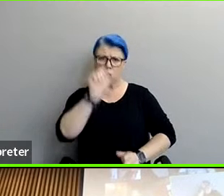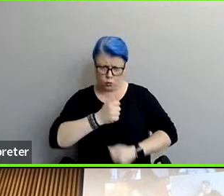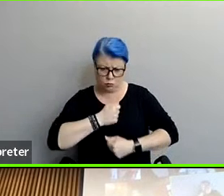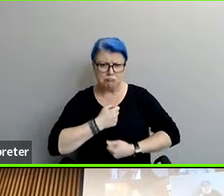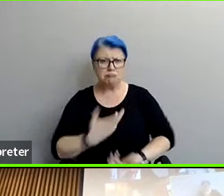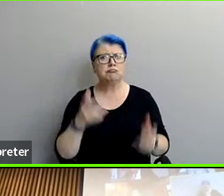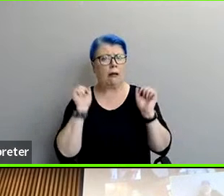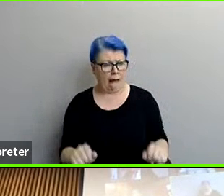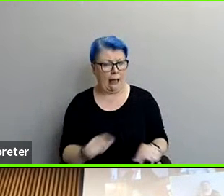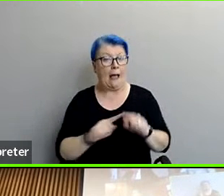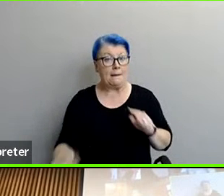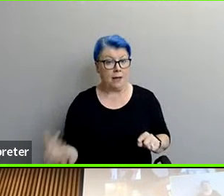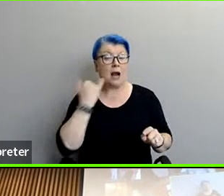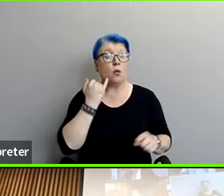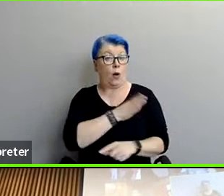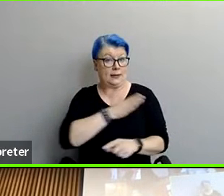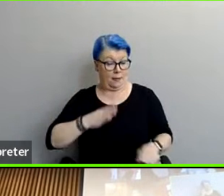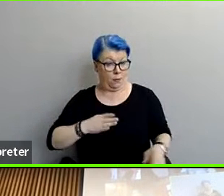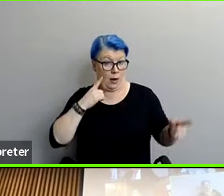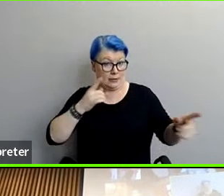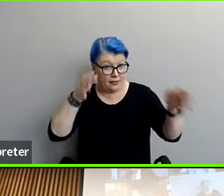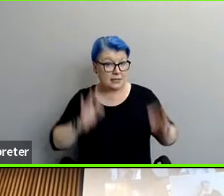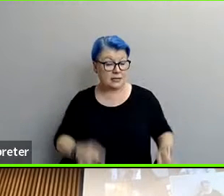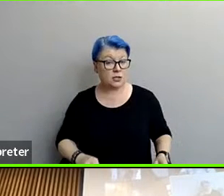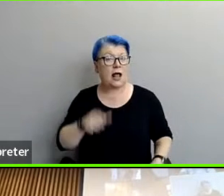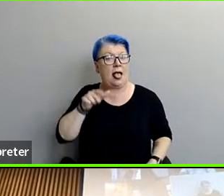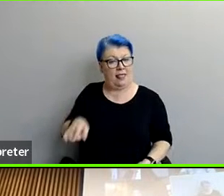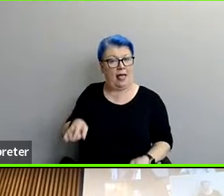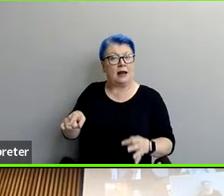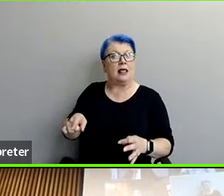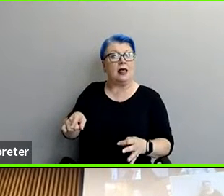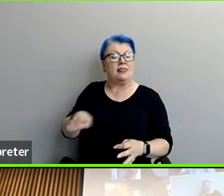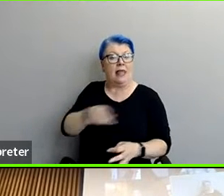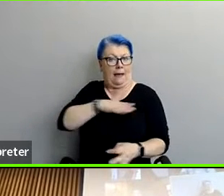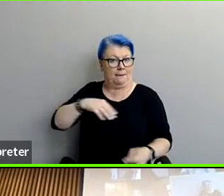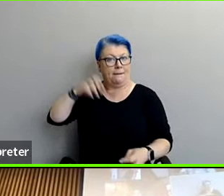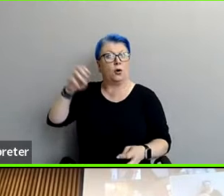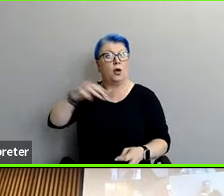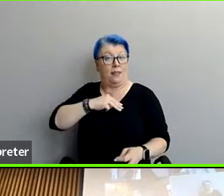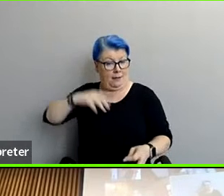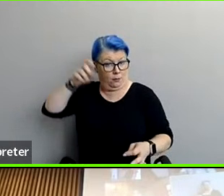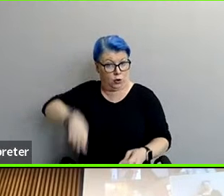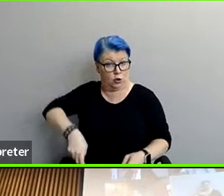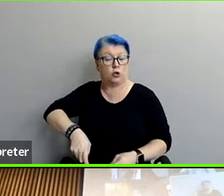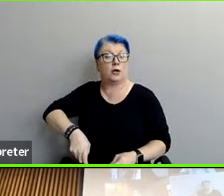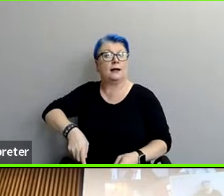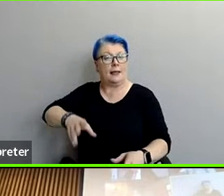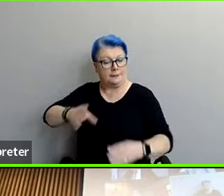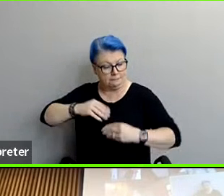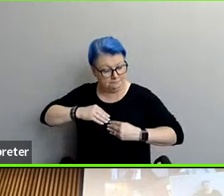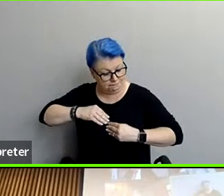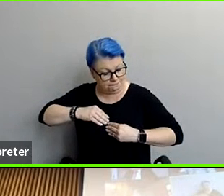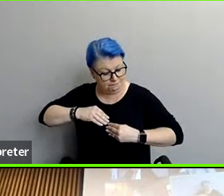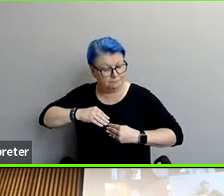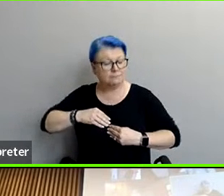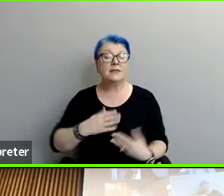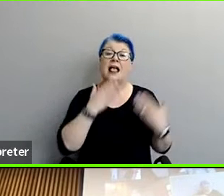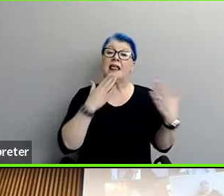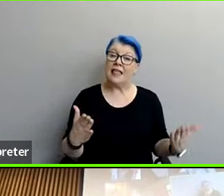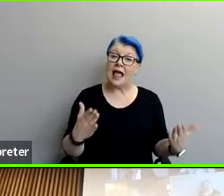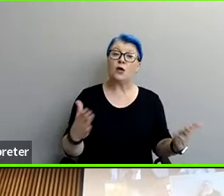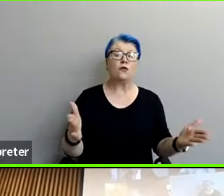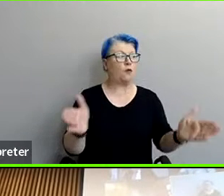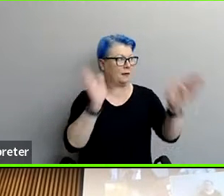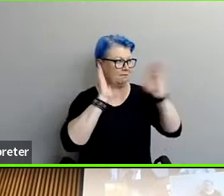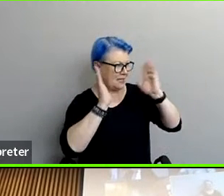should accept the decision of the board. This is the nature of democracy and a deliberative body. Thank you for indulging me this evening,